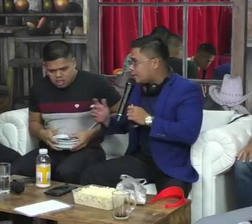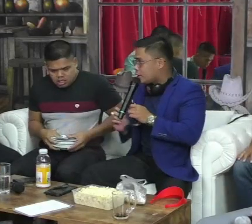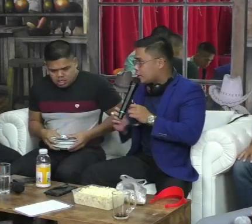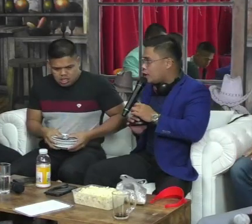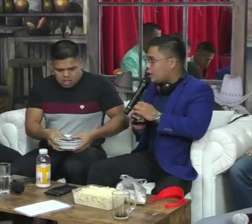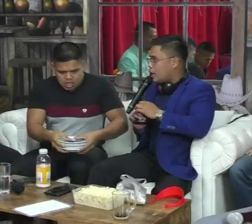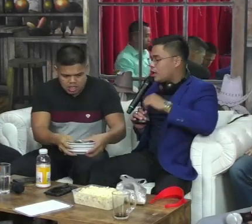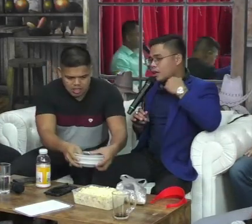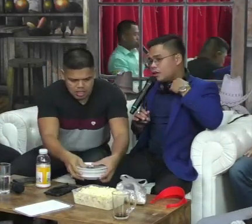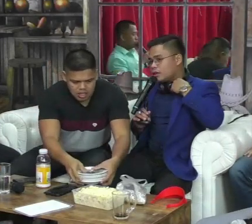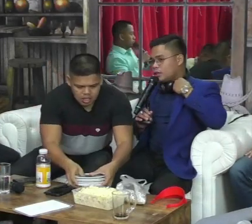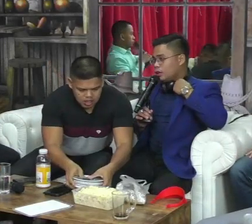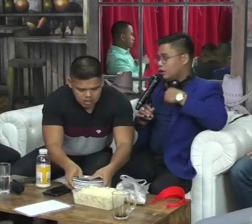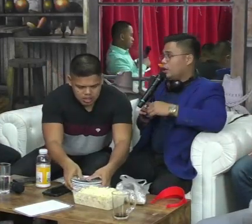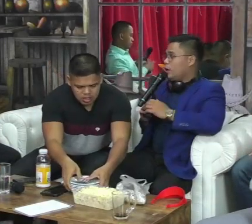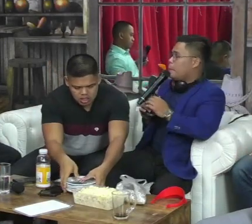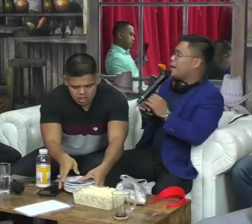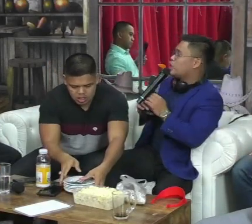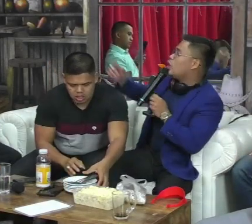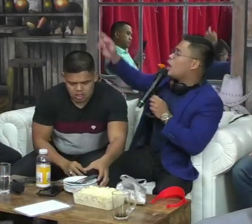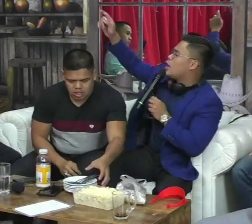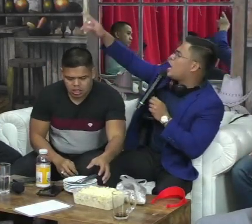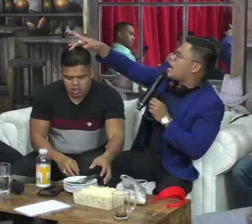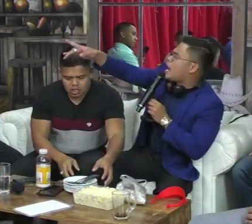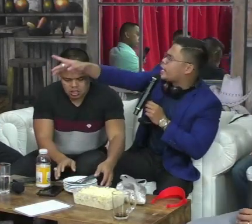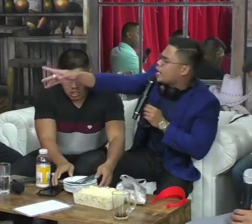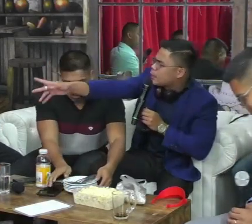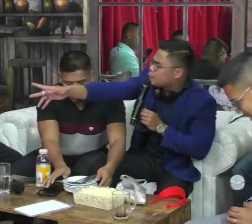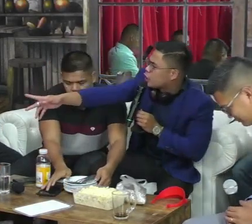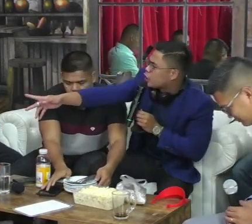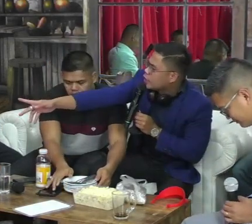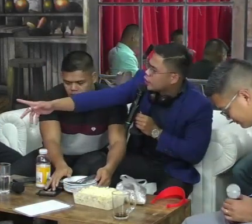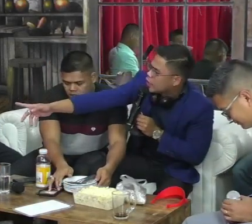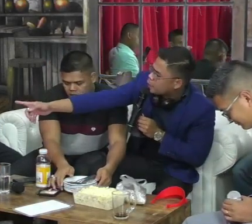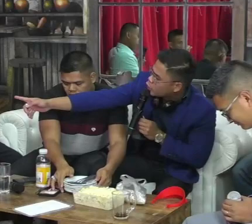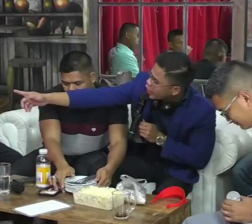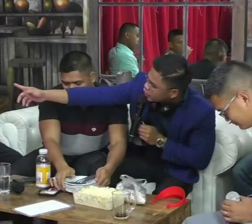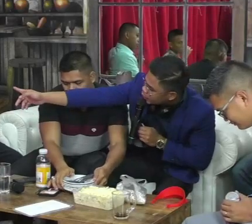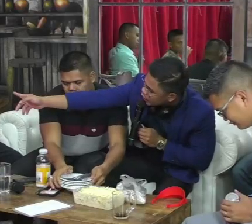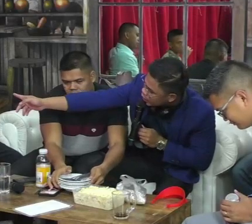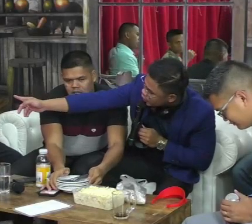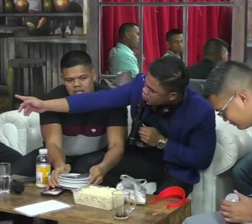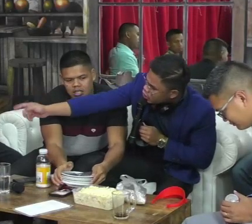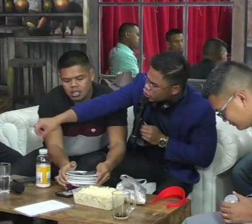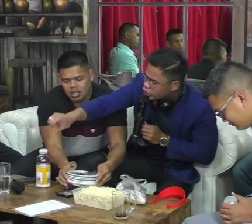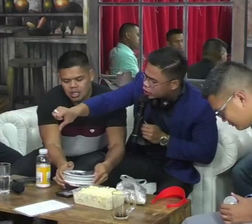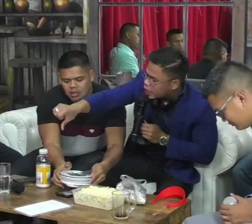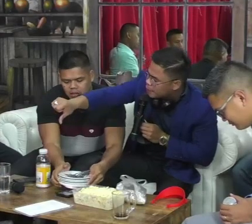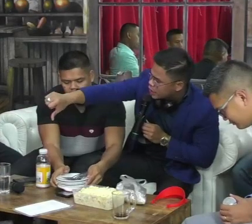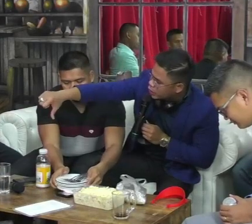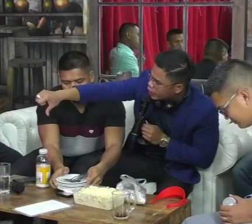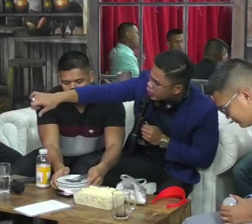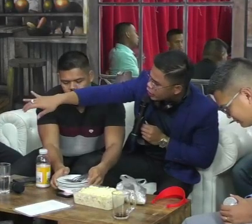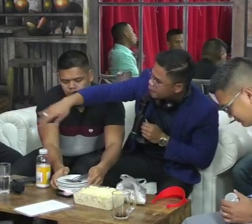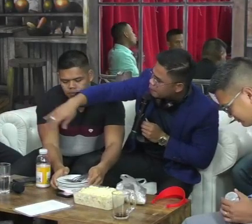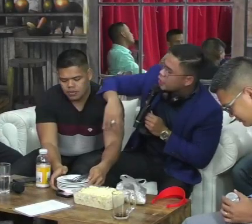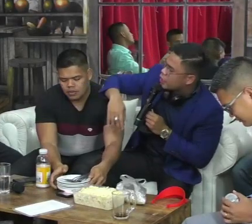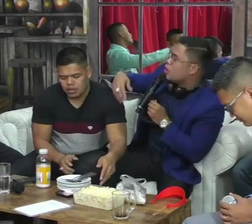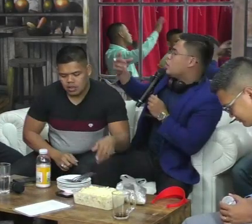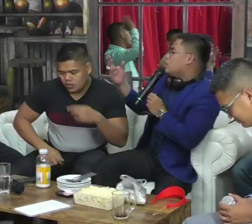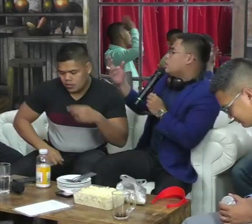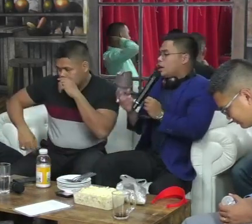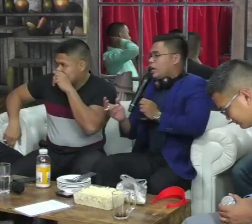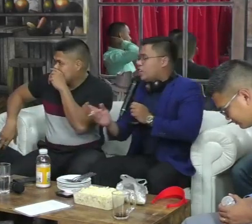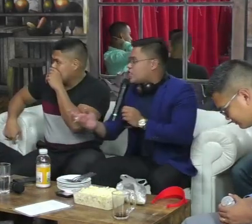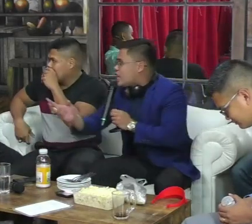ha? You make your own. I cannot forgetting the unforgettable, the what? Your thumbs downing our company. No, it's